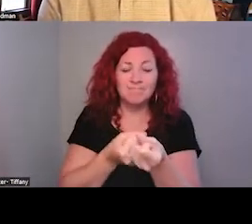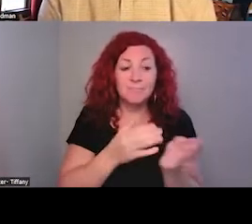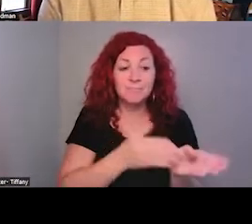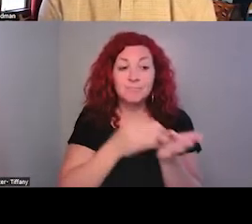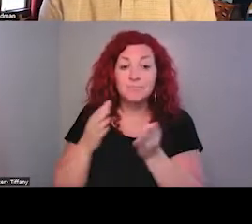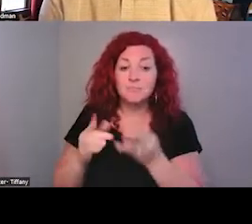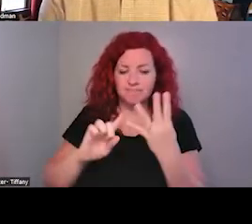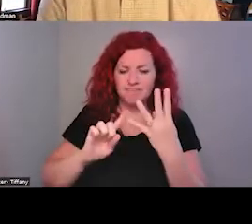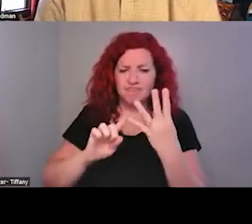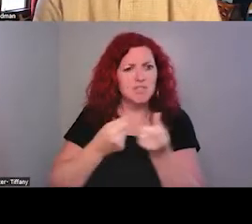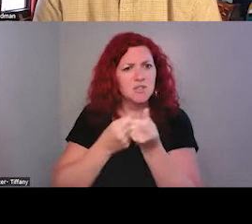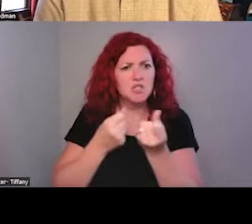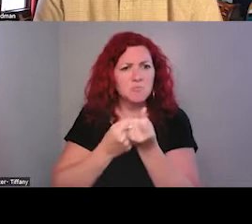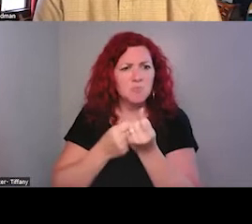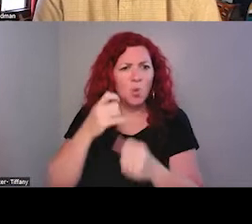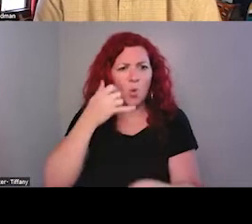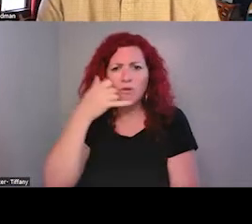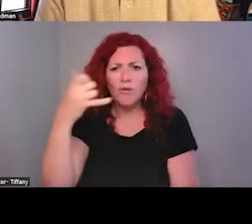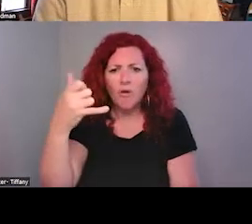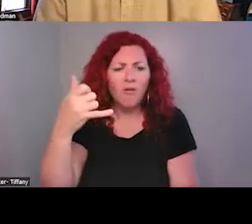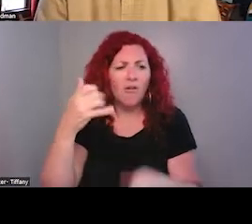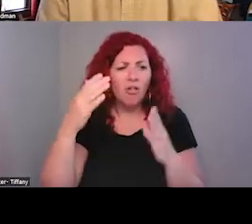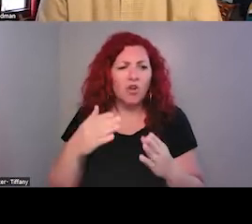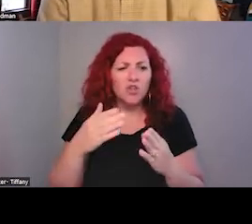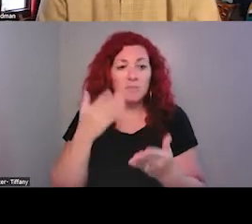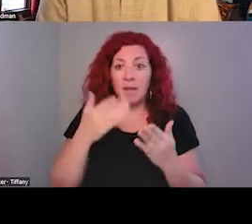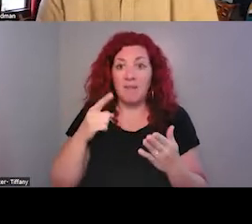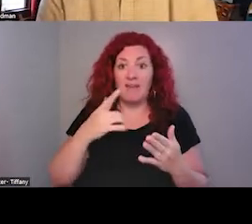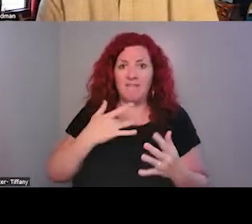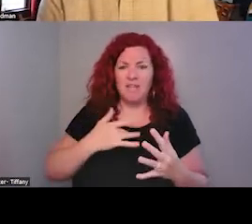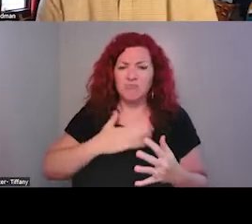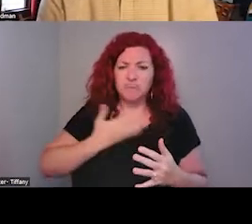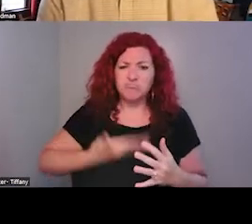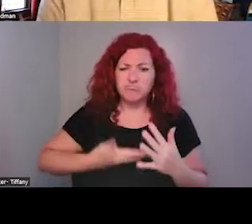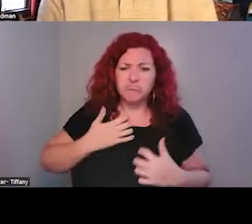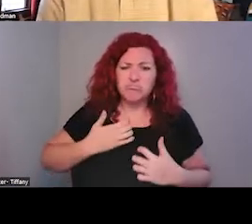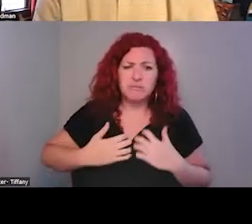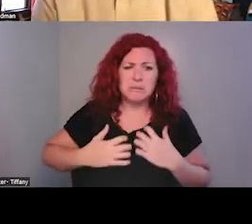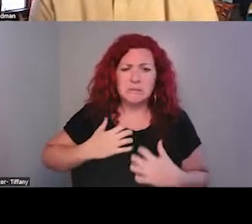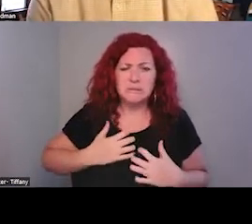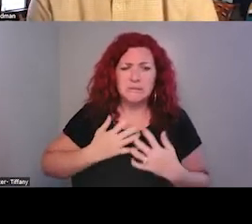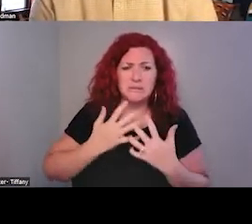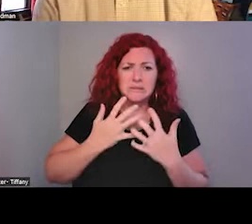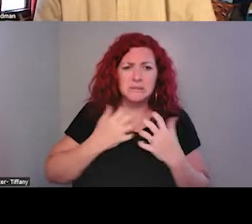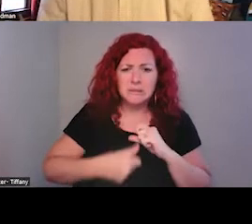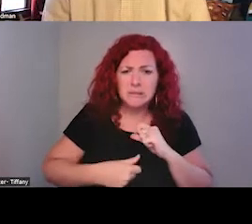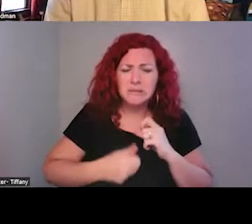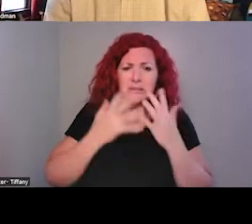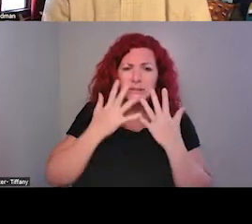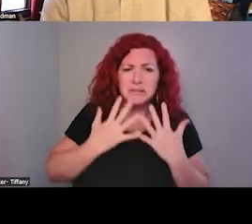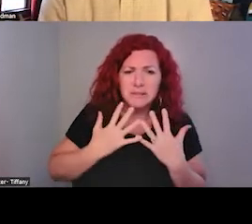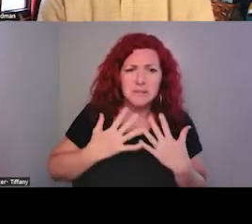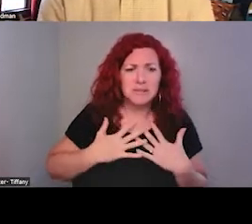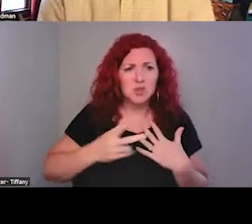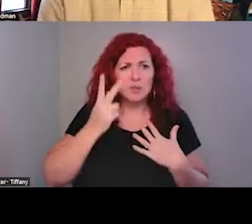those third-party callers who may themselves be in distress. It can be very upsetting when you see somebody who's in public who looks